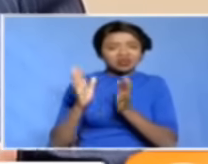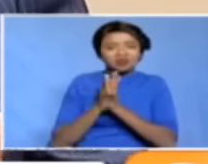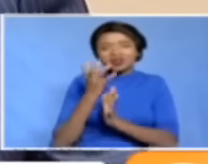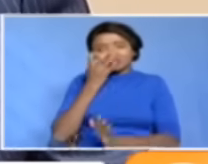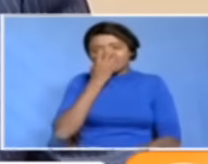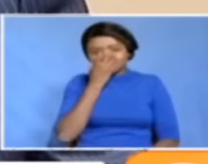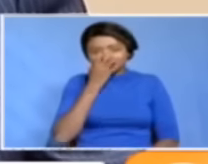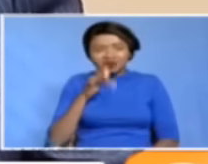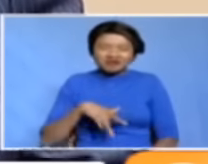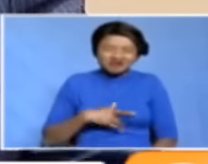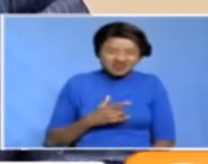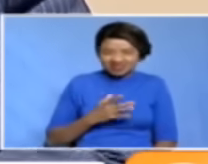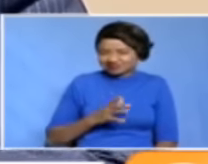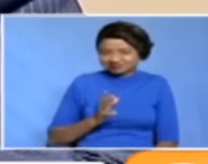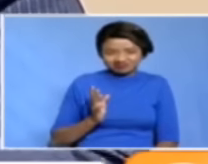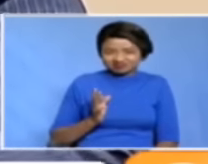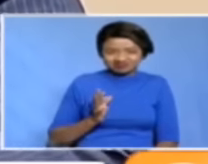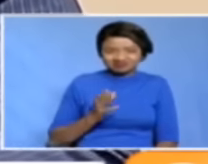that, let us